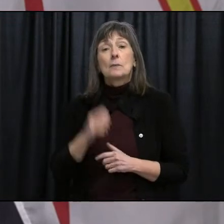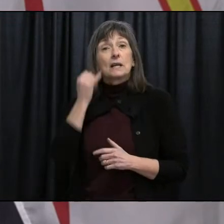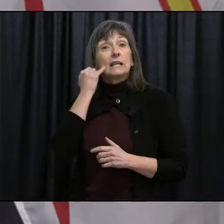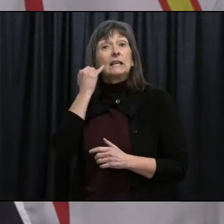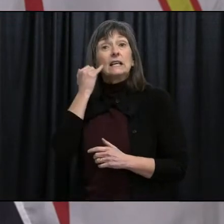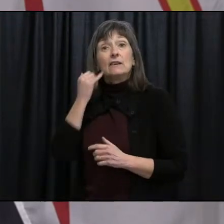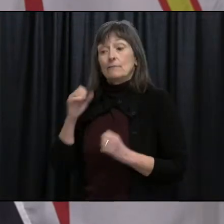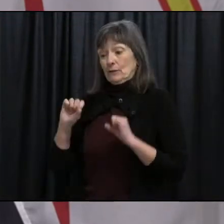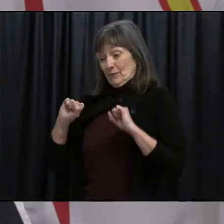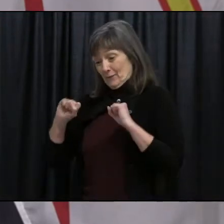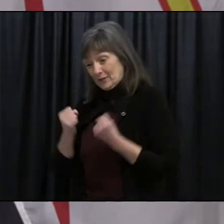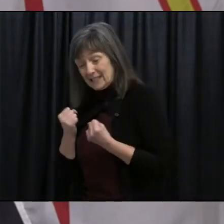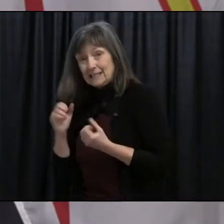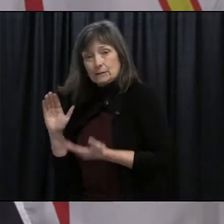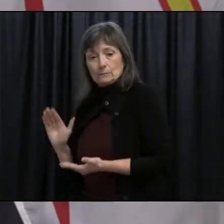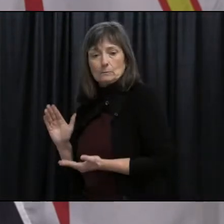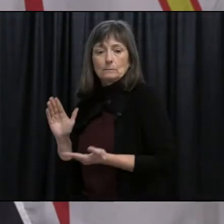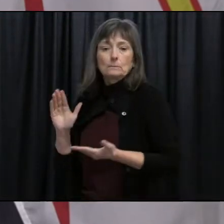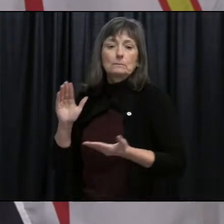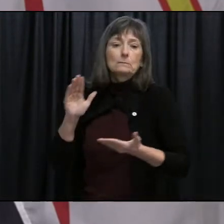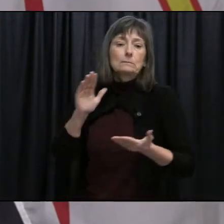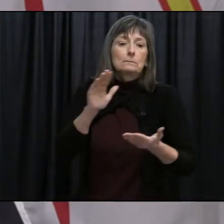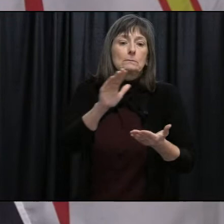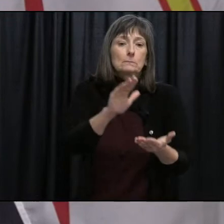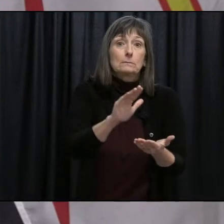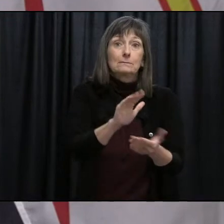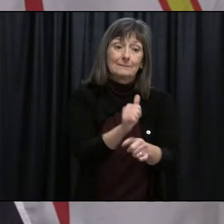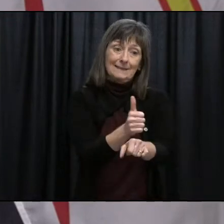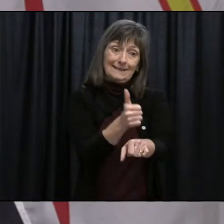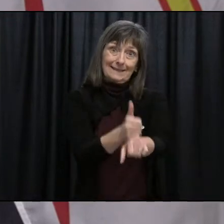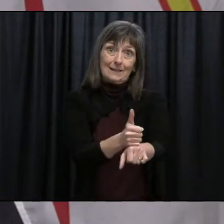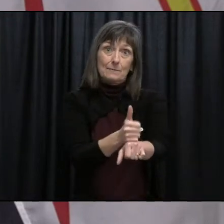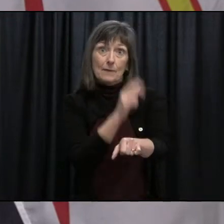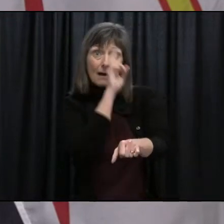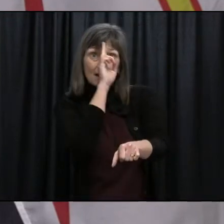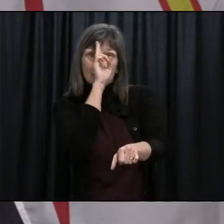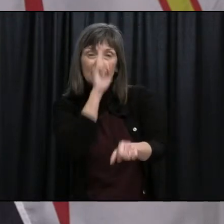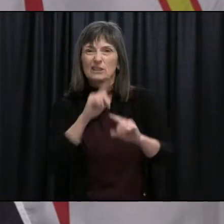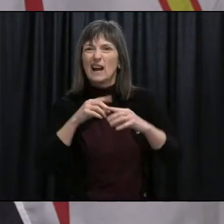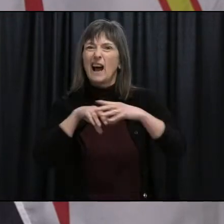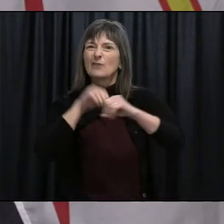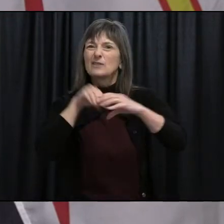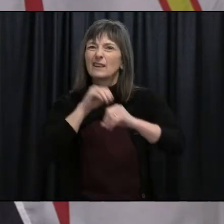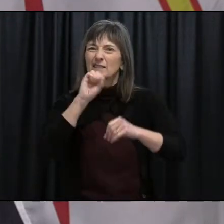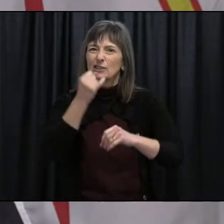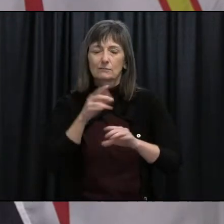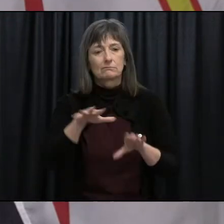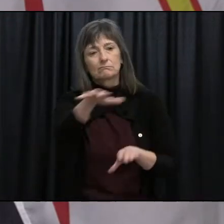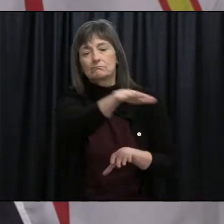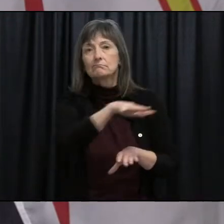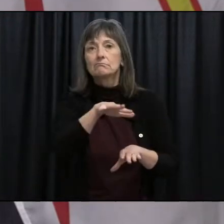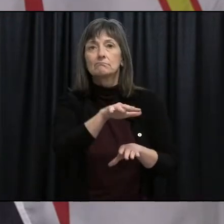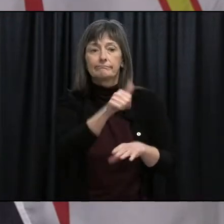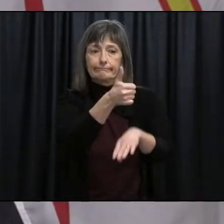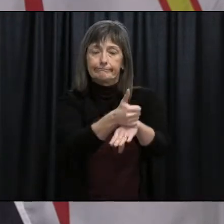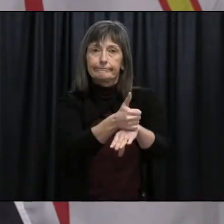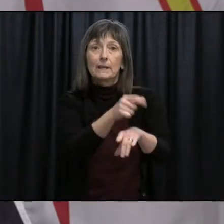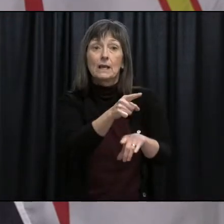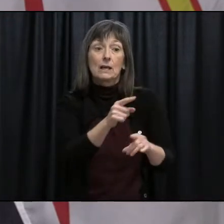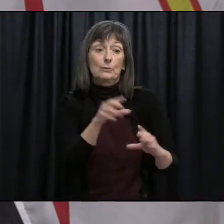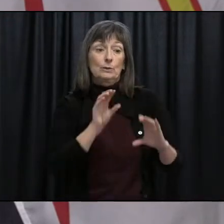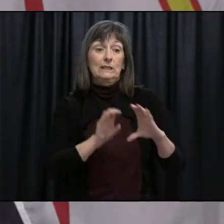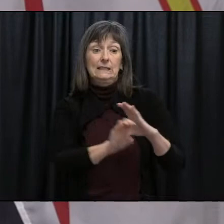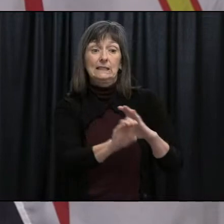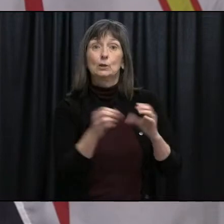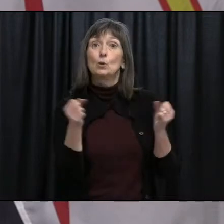the vaccine clinic is going to be, they'll be kept in that fridge and they'll be used, and likely they'll all be used because